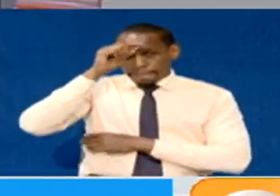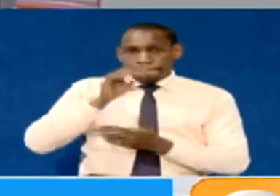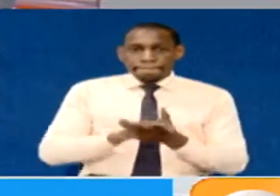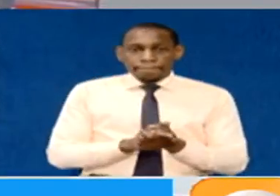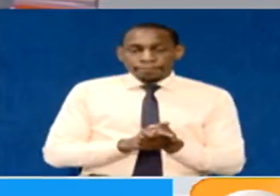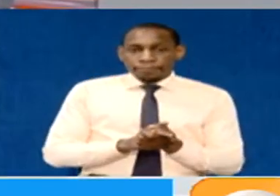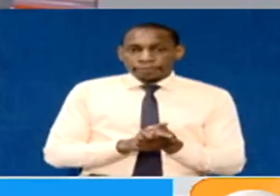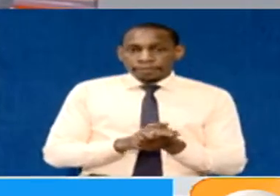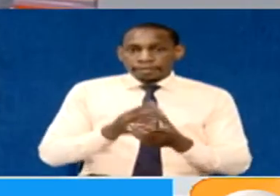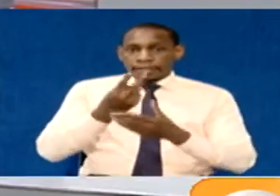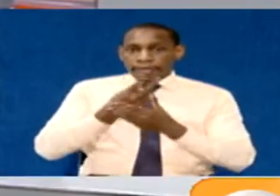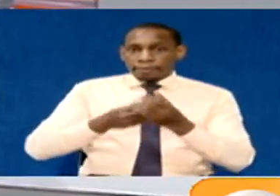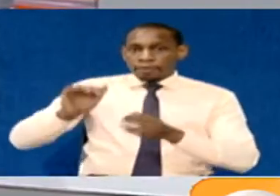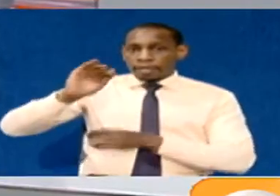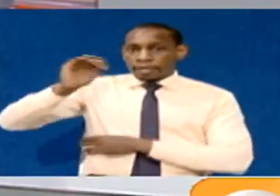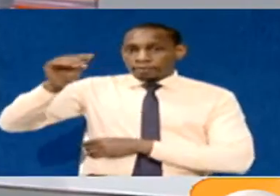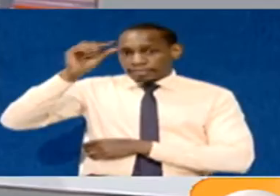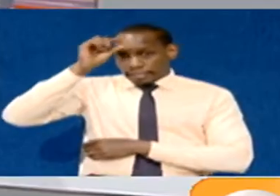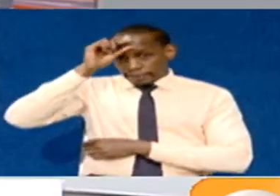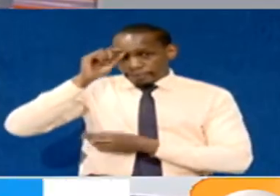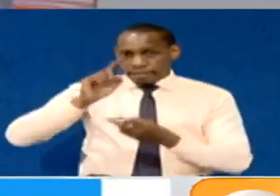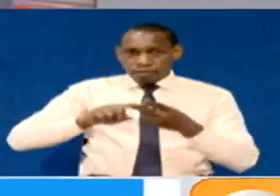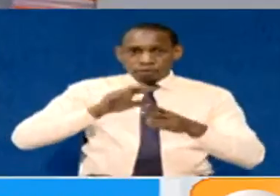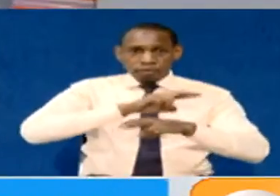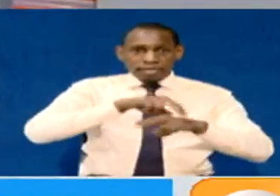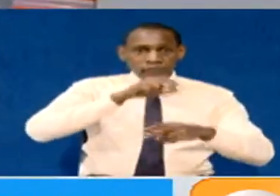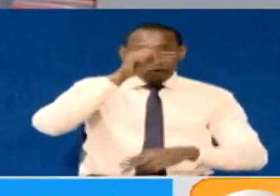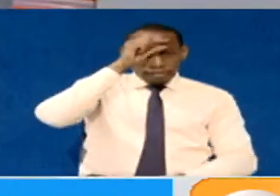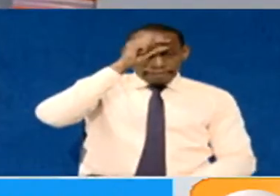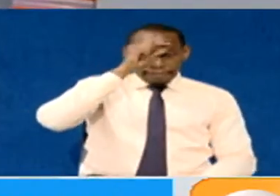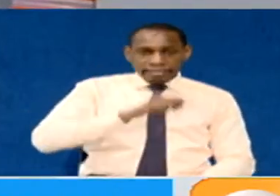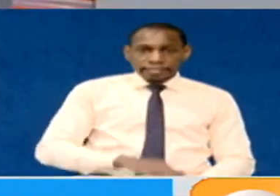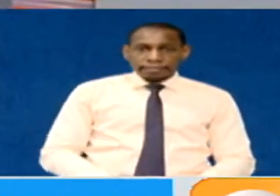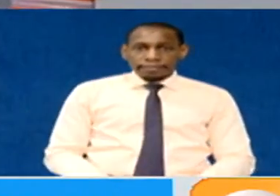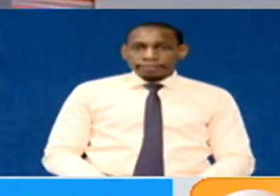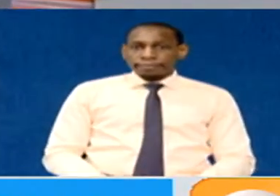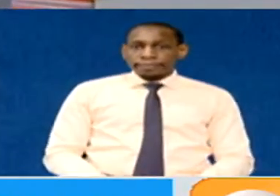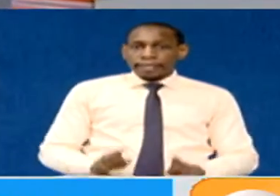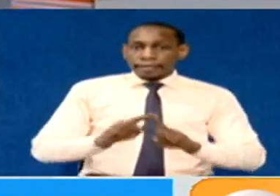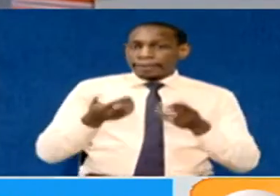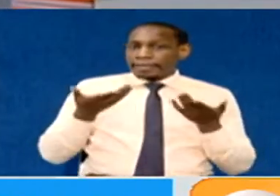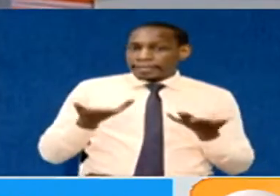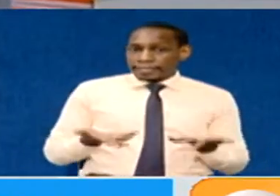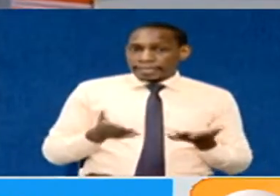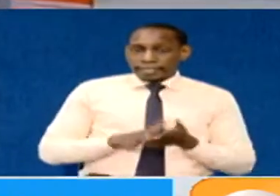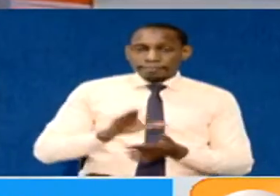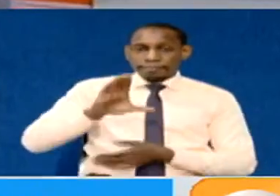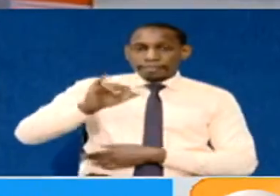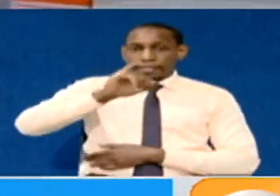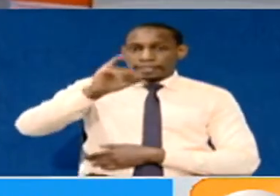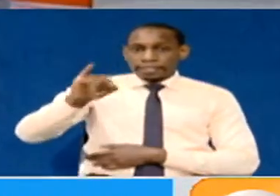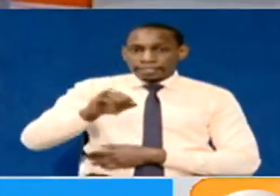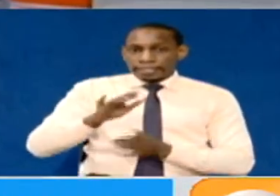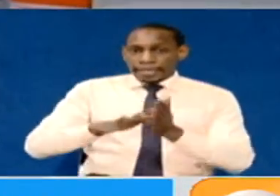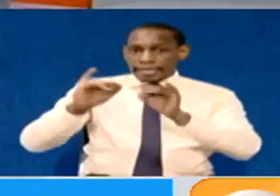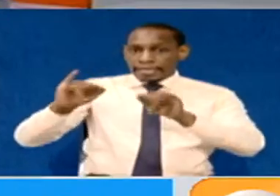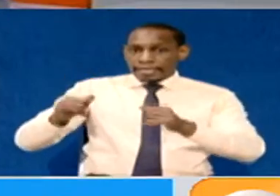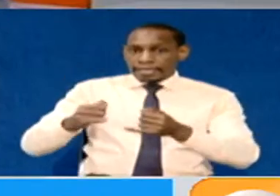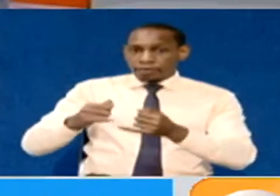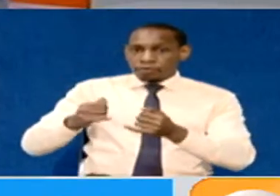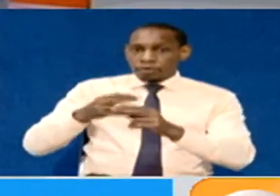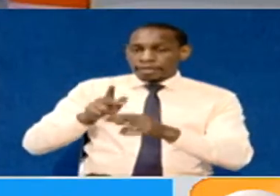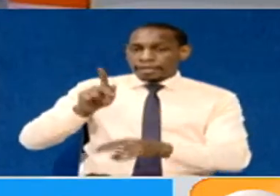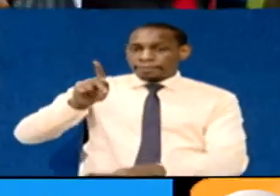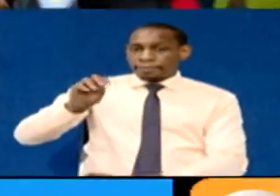both at the county level and at the national level. But now, Chief Justice Martha Koome has